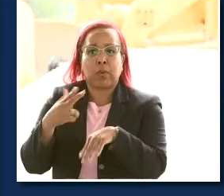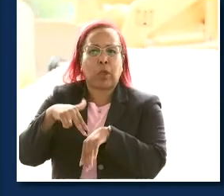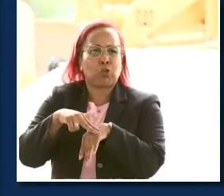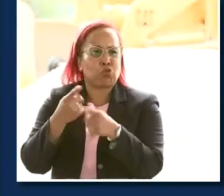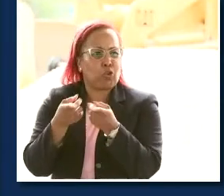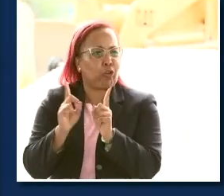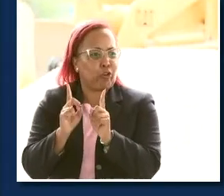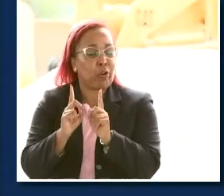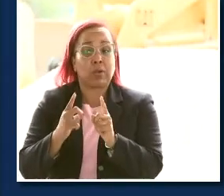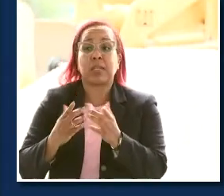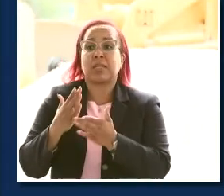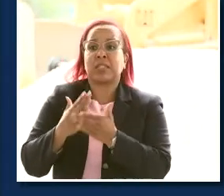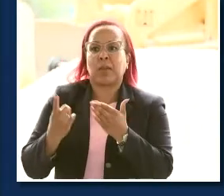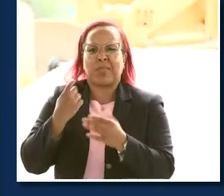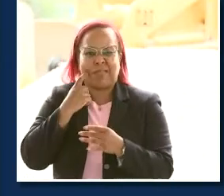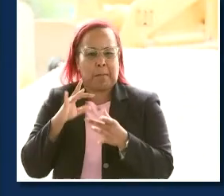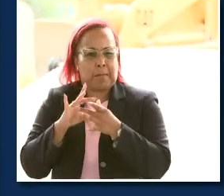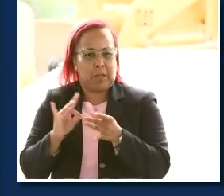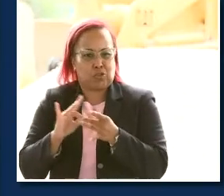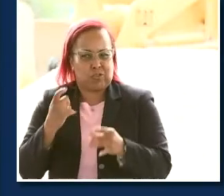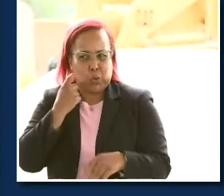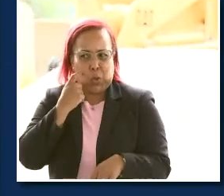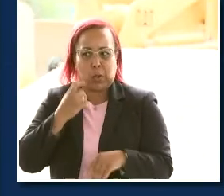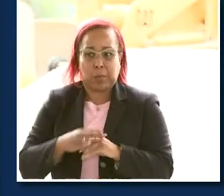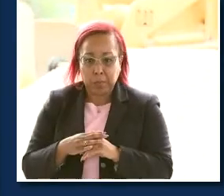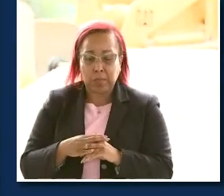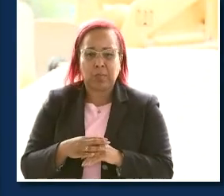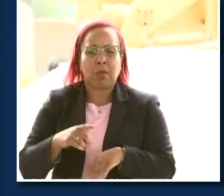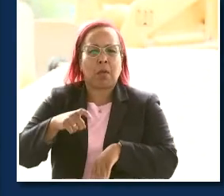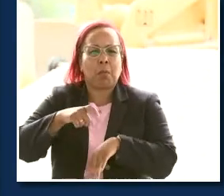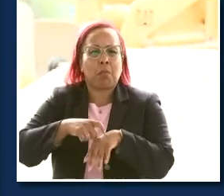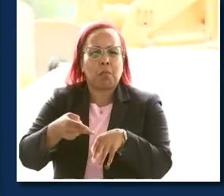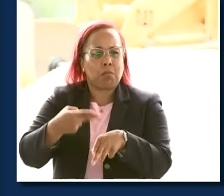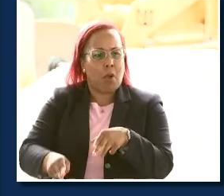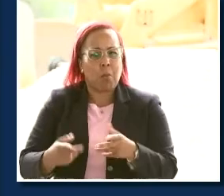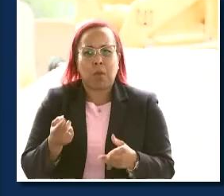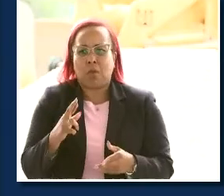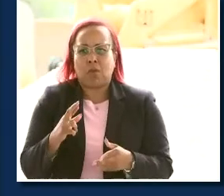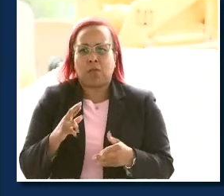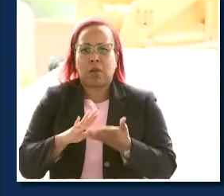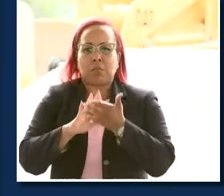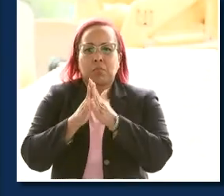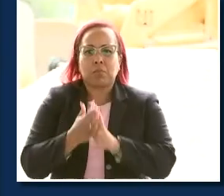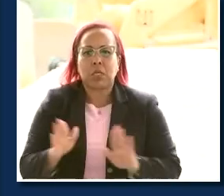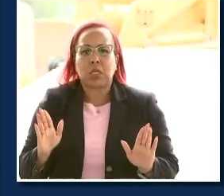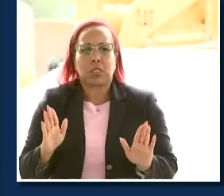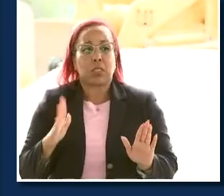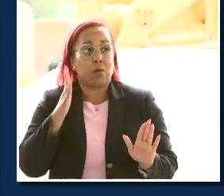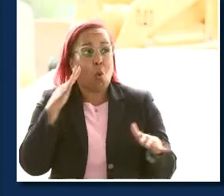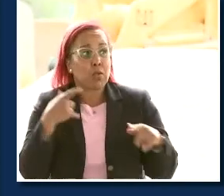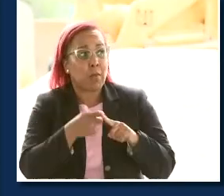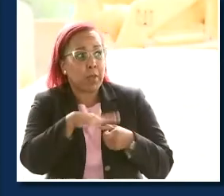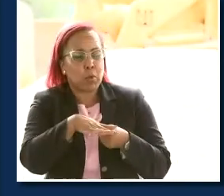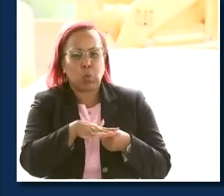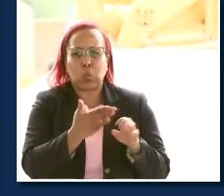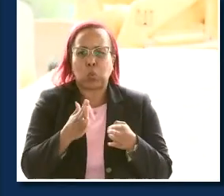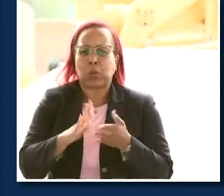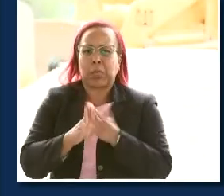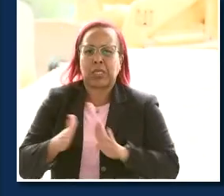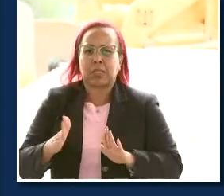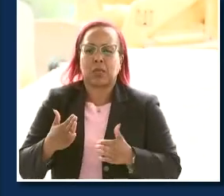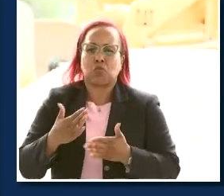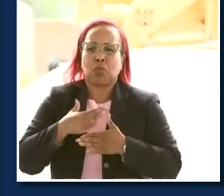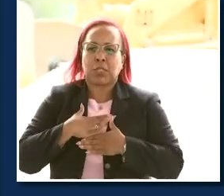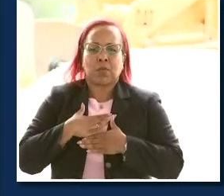And as somebody mentioned earlier, a moment from, you know, peace and noise from the neighborhood. So it's a restful